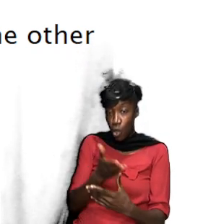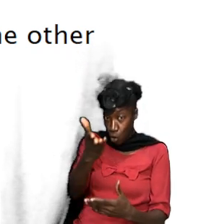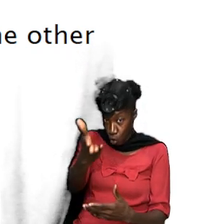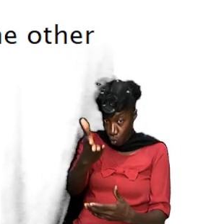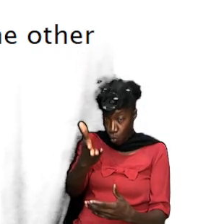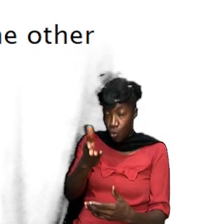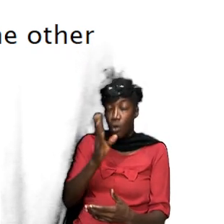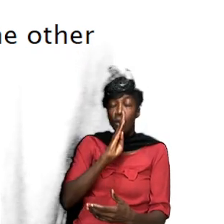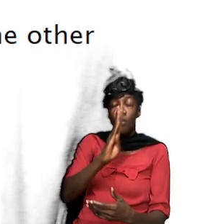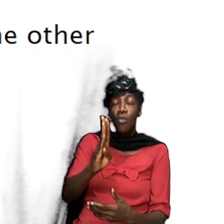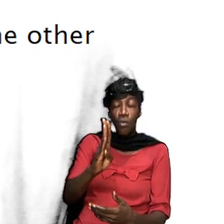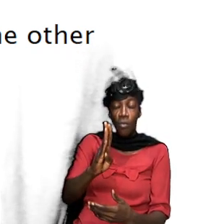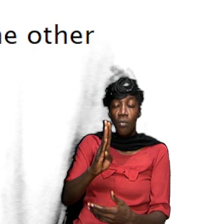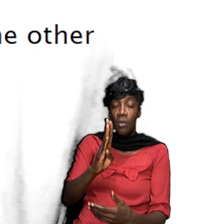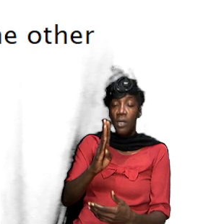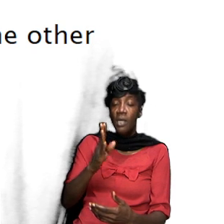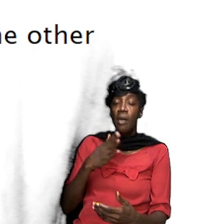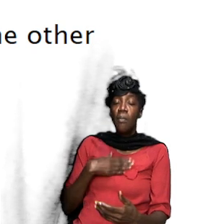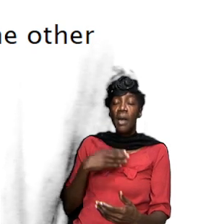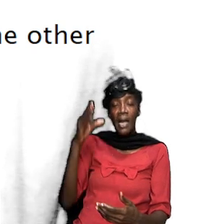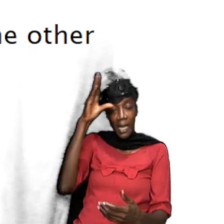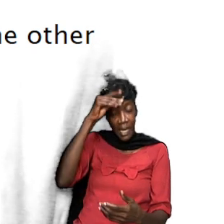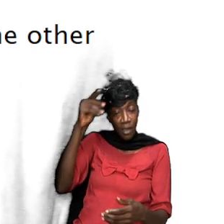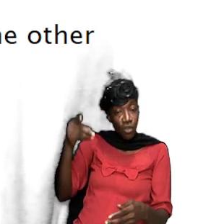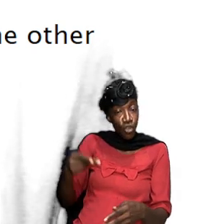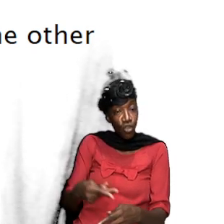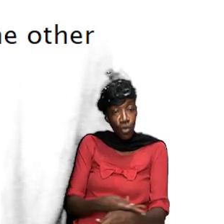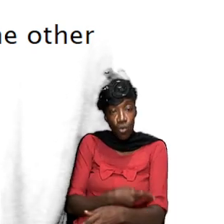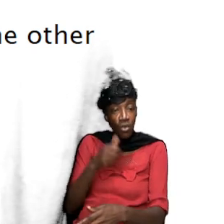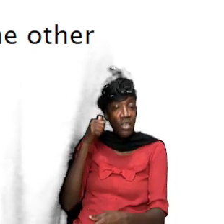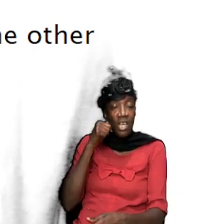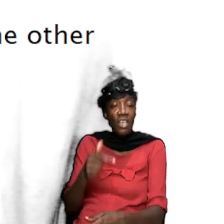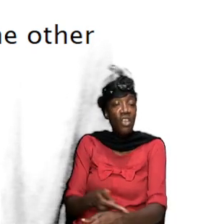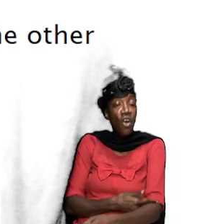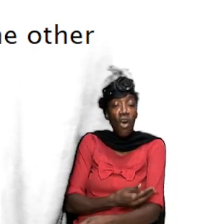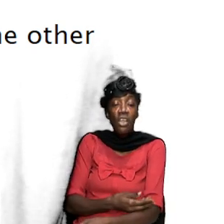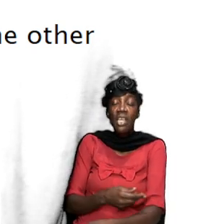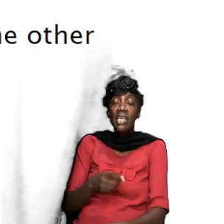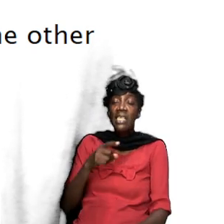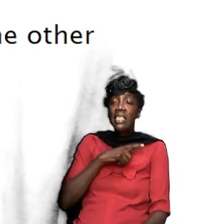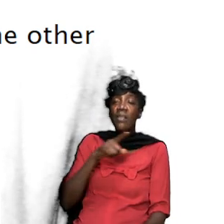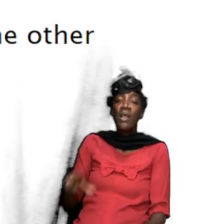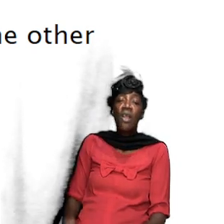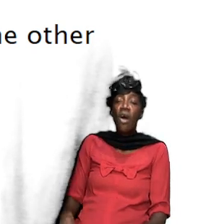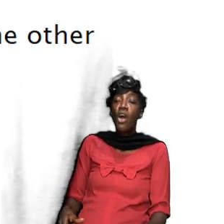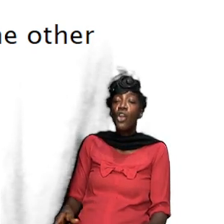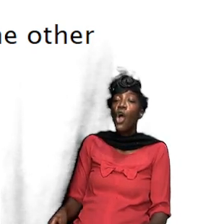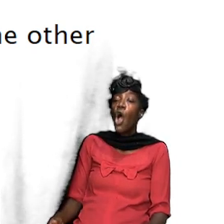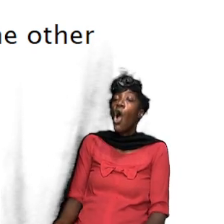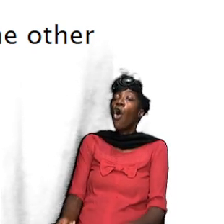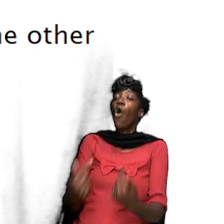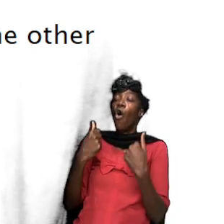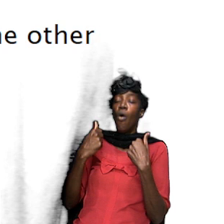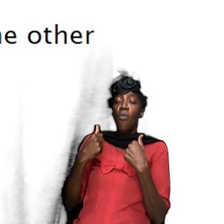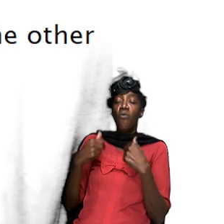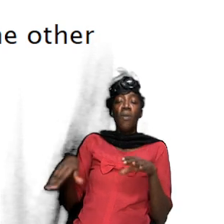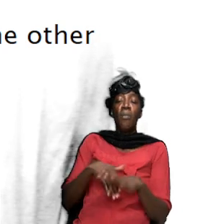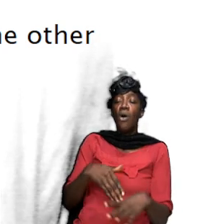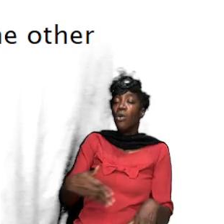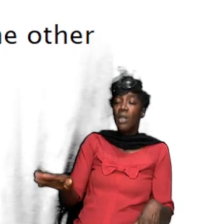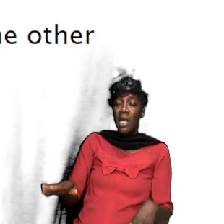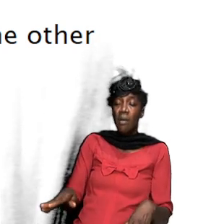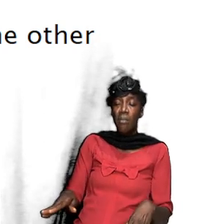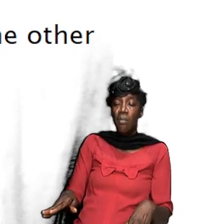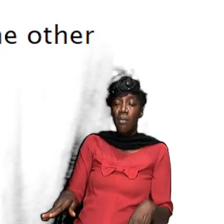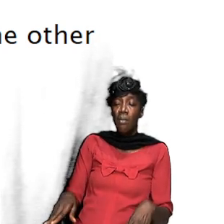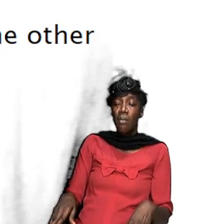And ye shall be my sons and my daughters, saith the Lord. He said, come out from among them. If you don't come out from among them, I can't